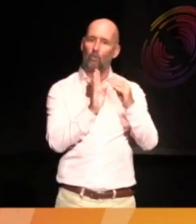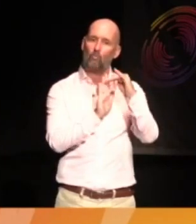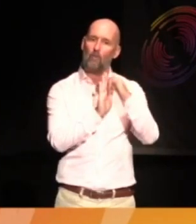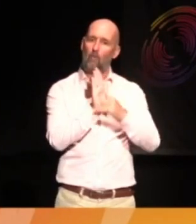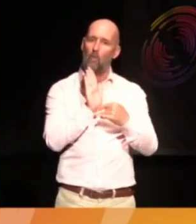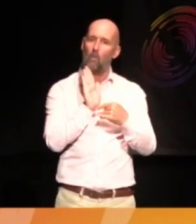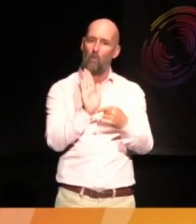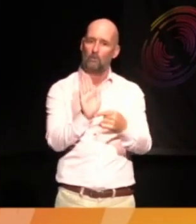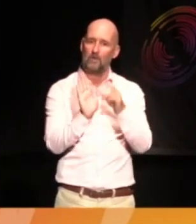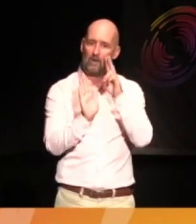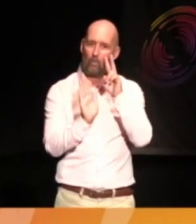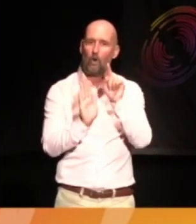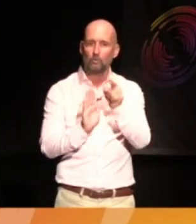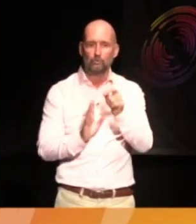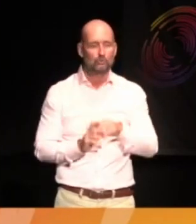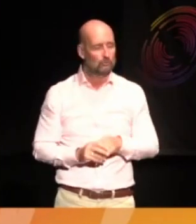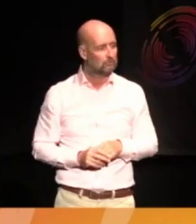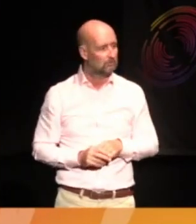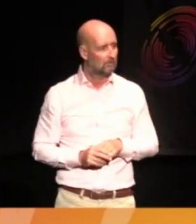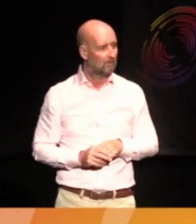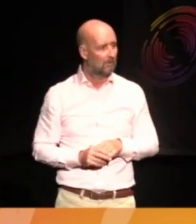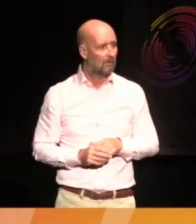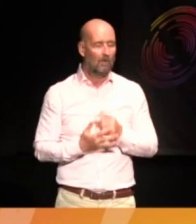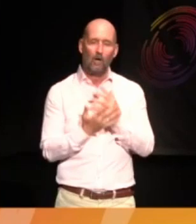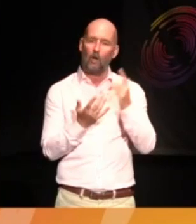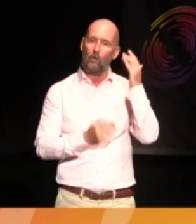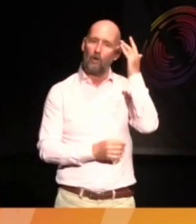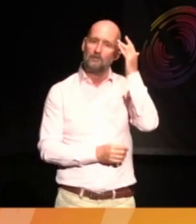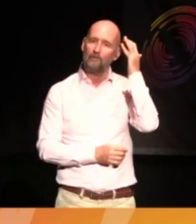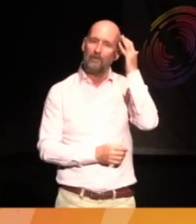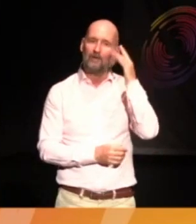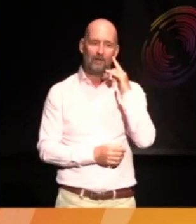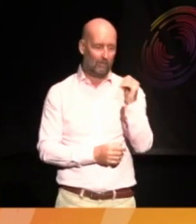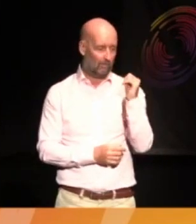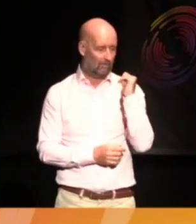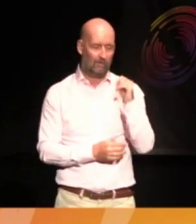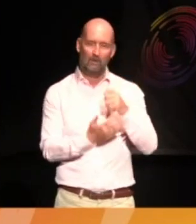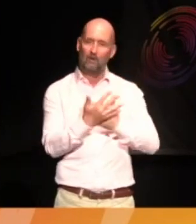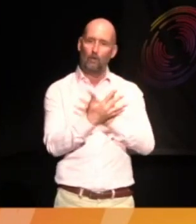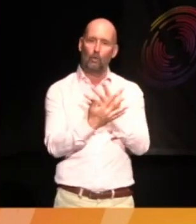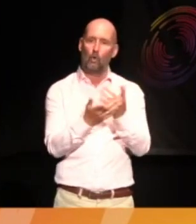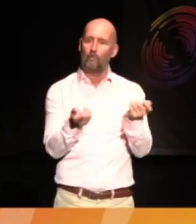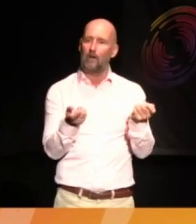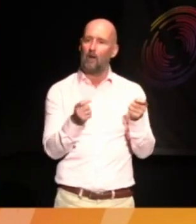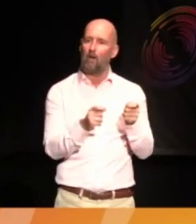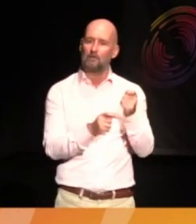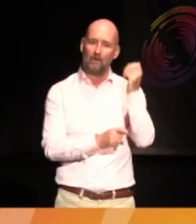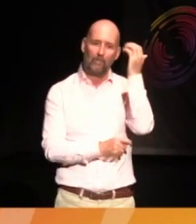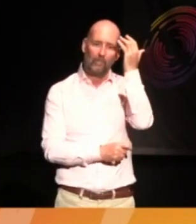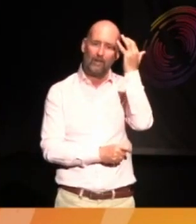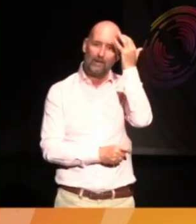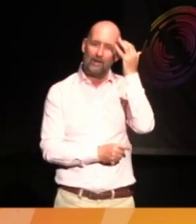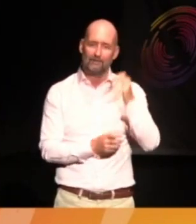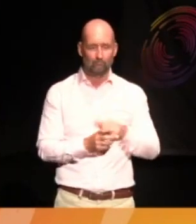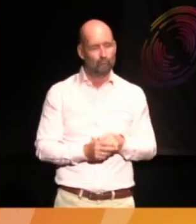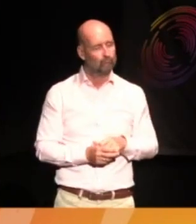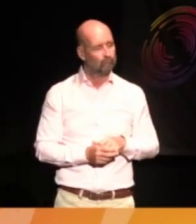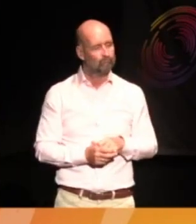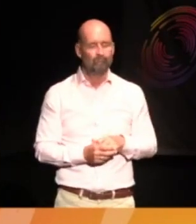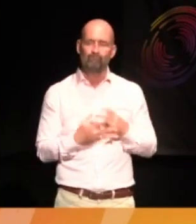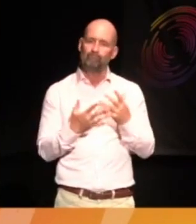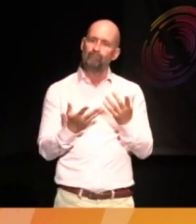and I've done a lot of thinking during COVID lockdown, and it's more of a kind